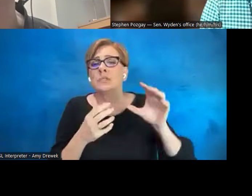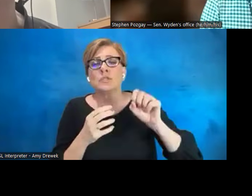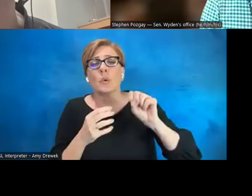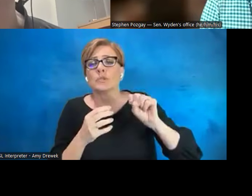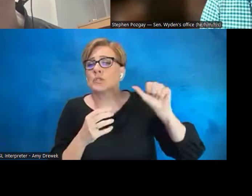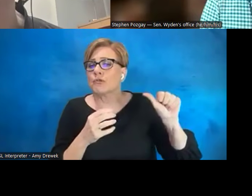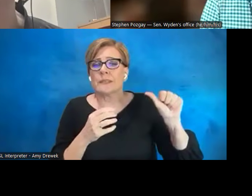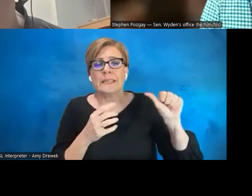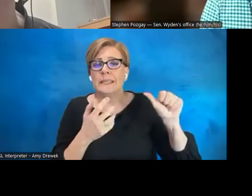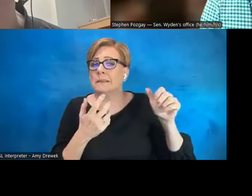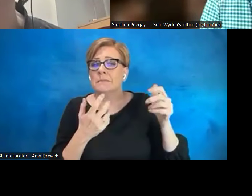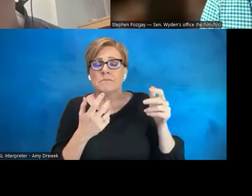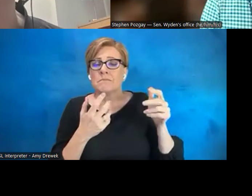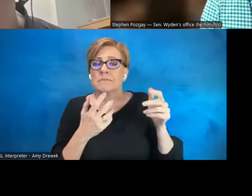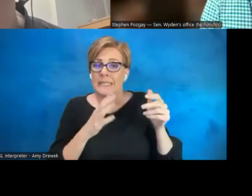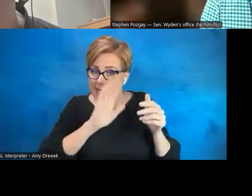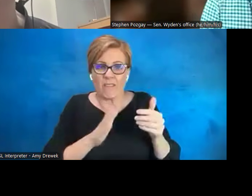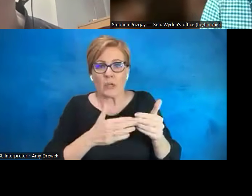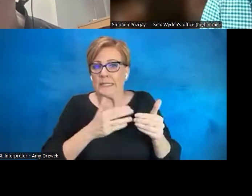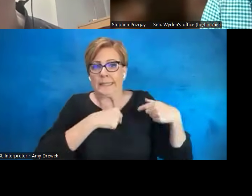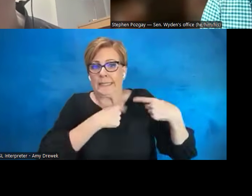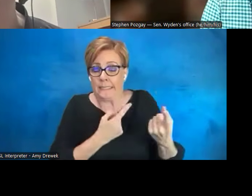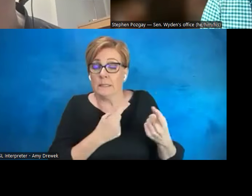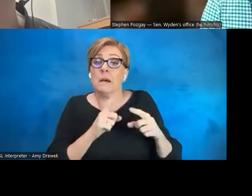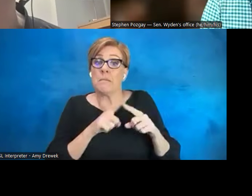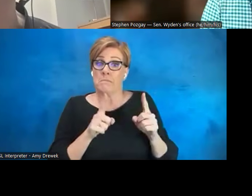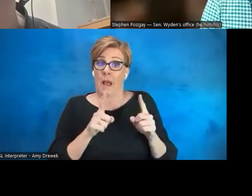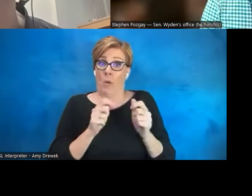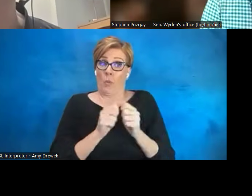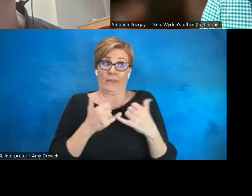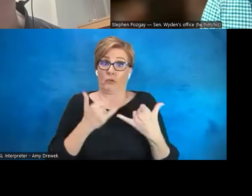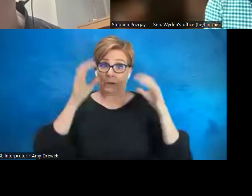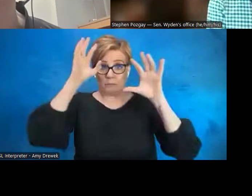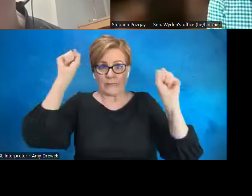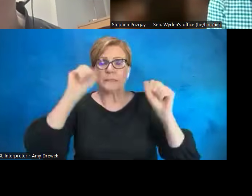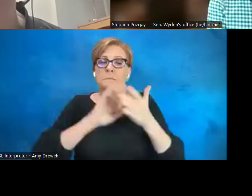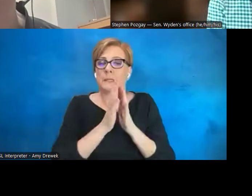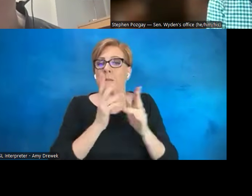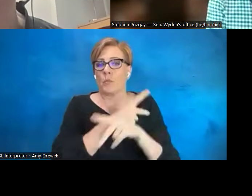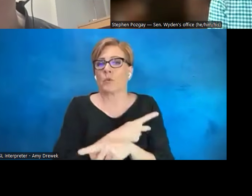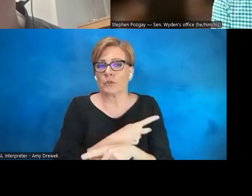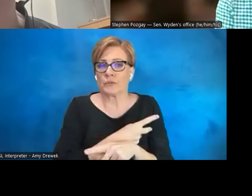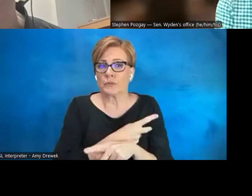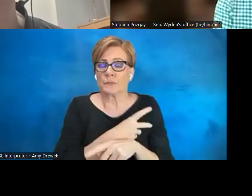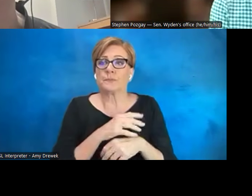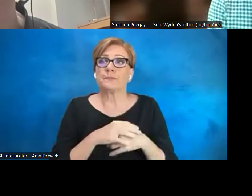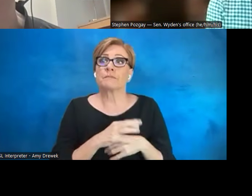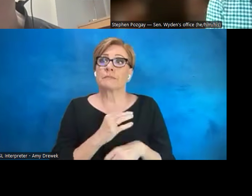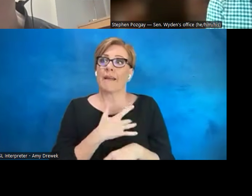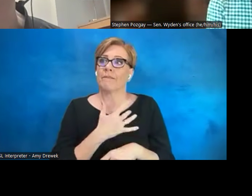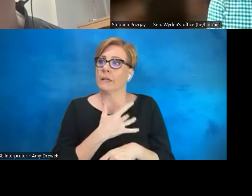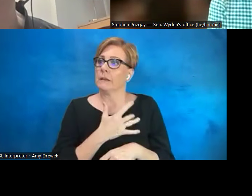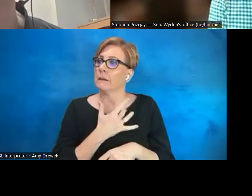to navigate the system, but it has gotten worse under this administration. And so I think it's important to respect